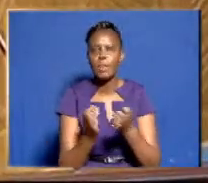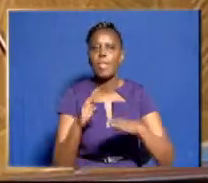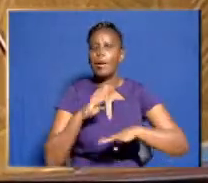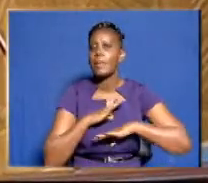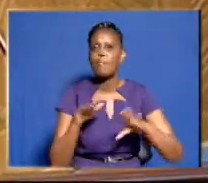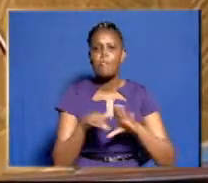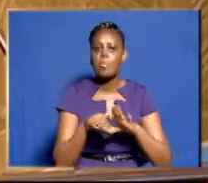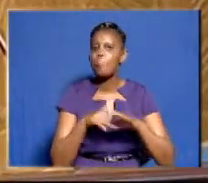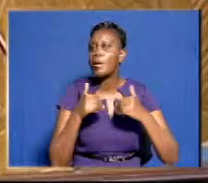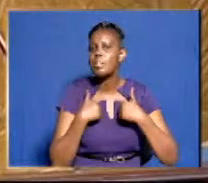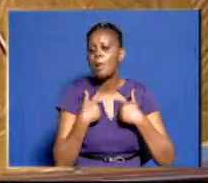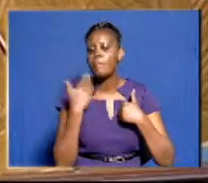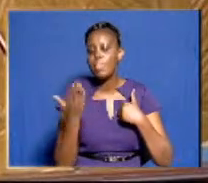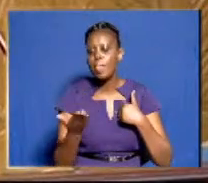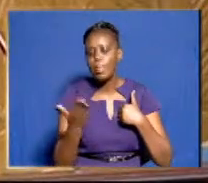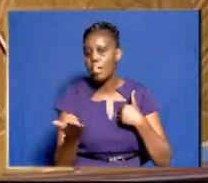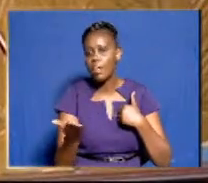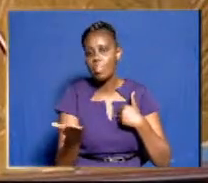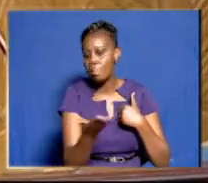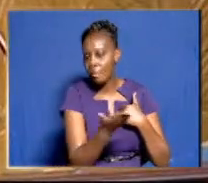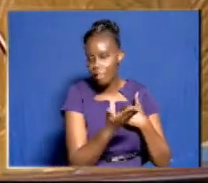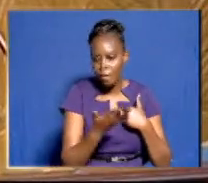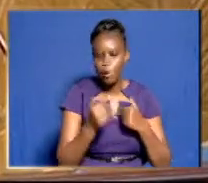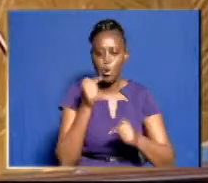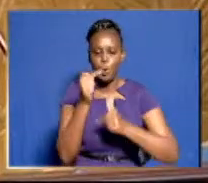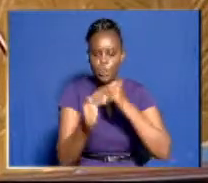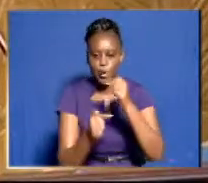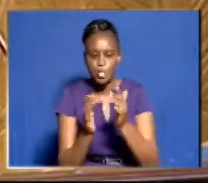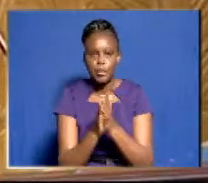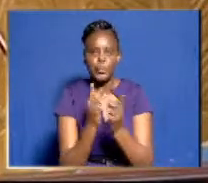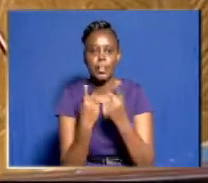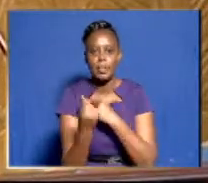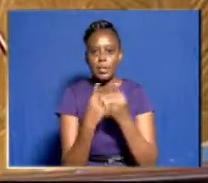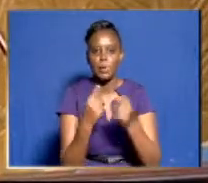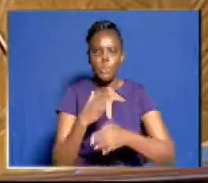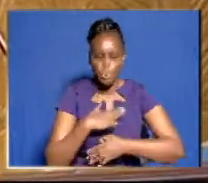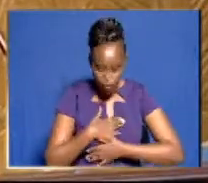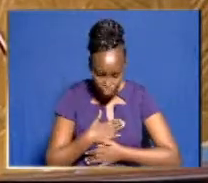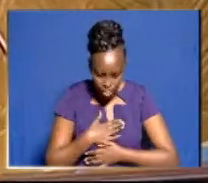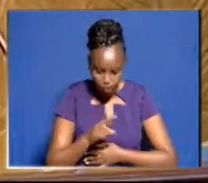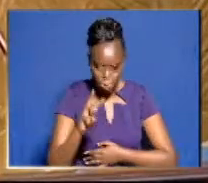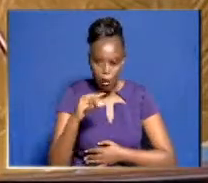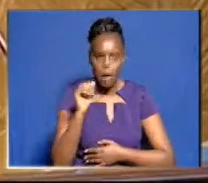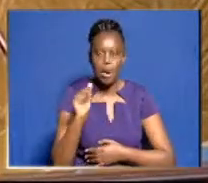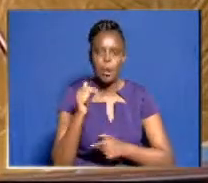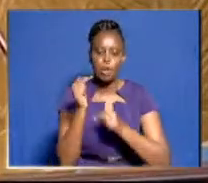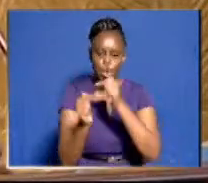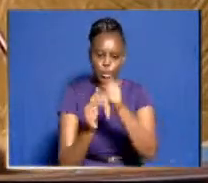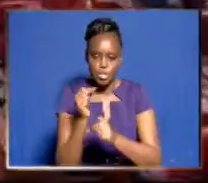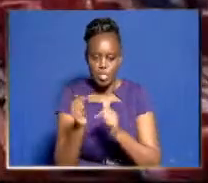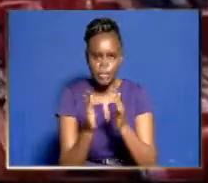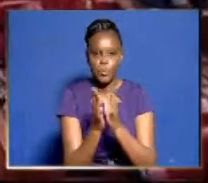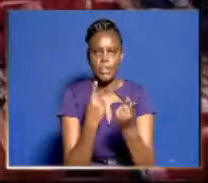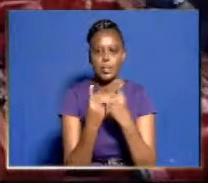members in the holding chambers. We shall proceed. The Honorable Wanga, proceed. Yes.